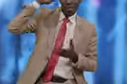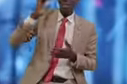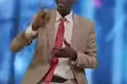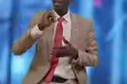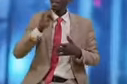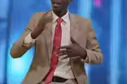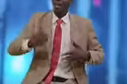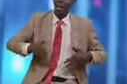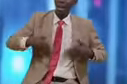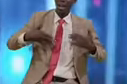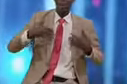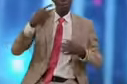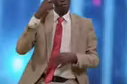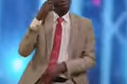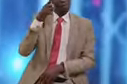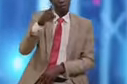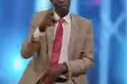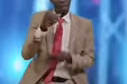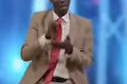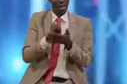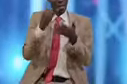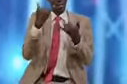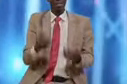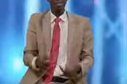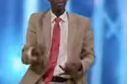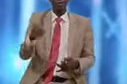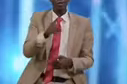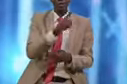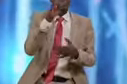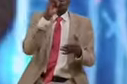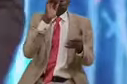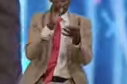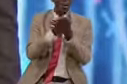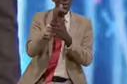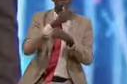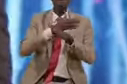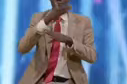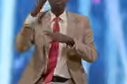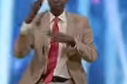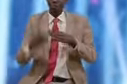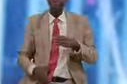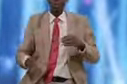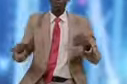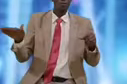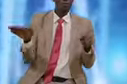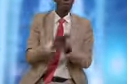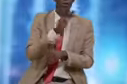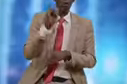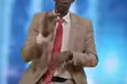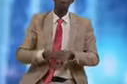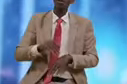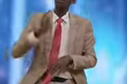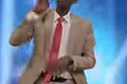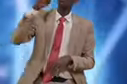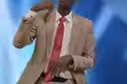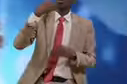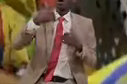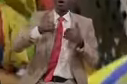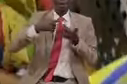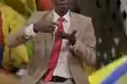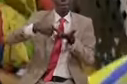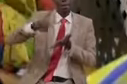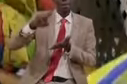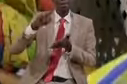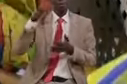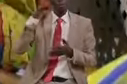now you are believing totally, completely on him who had paid the price for your